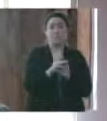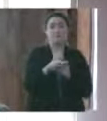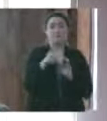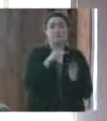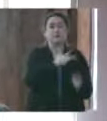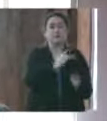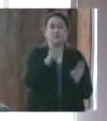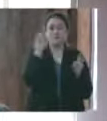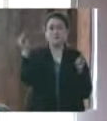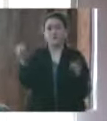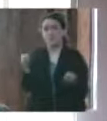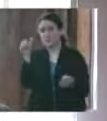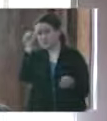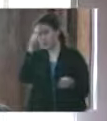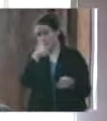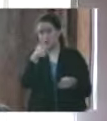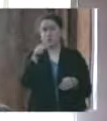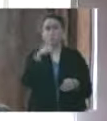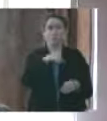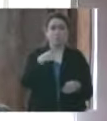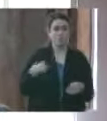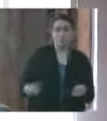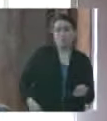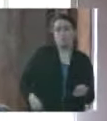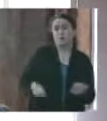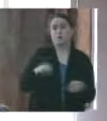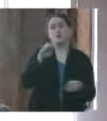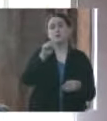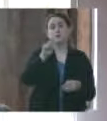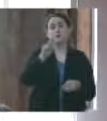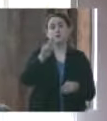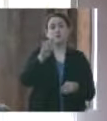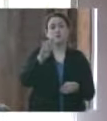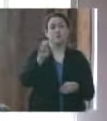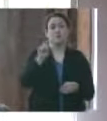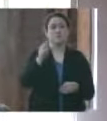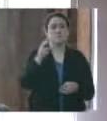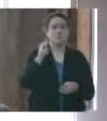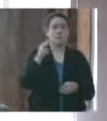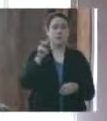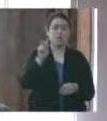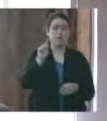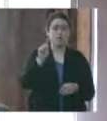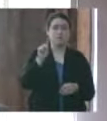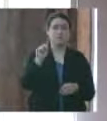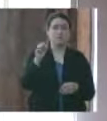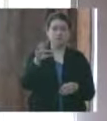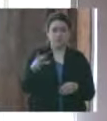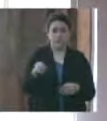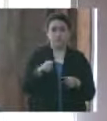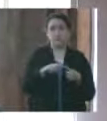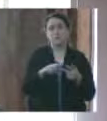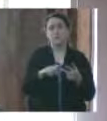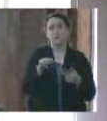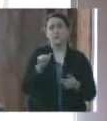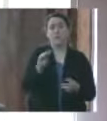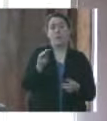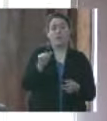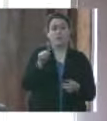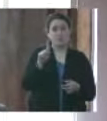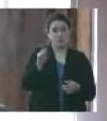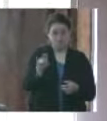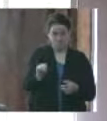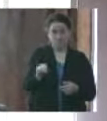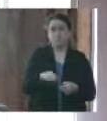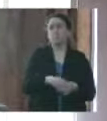on sub-Saharan Africa, on the Amazon. These are all severely affected. I think the next question to ask is, to whom do these